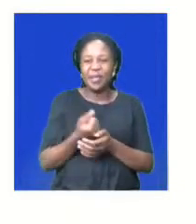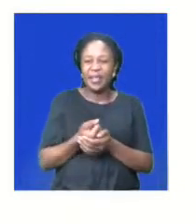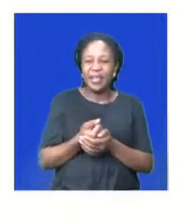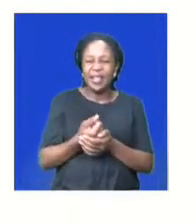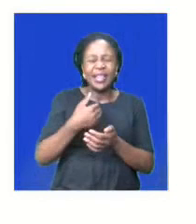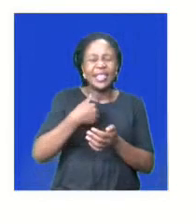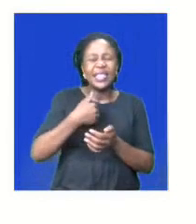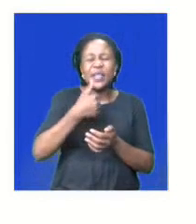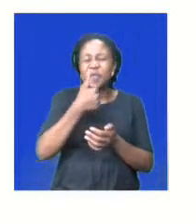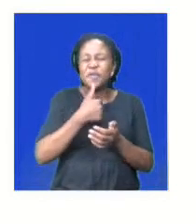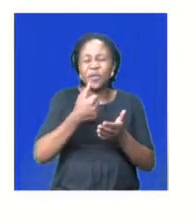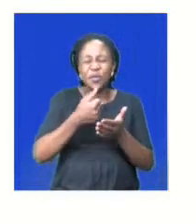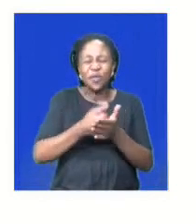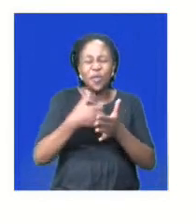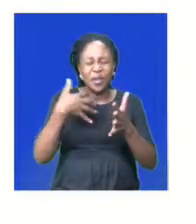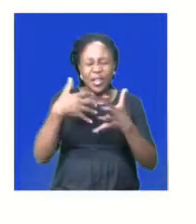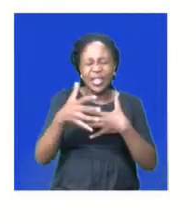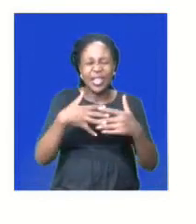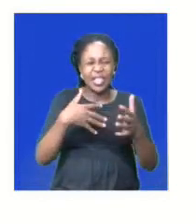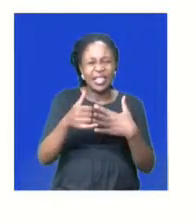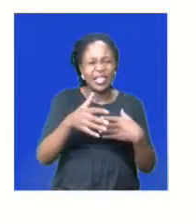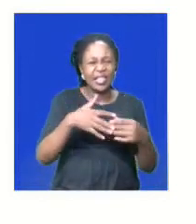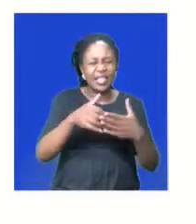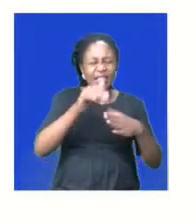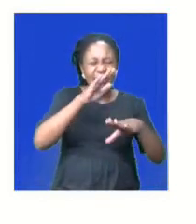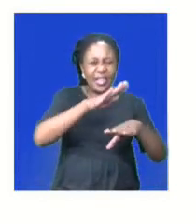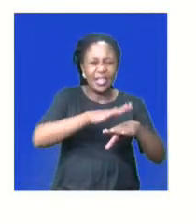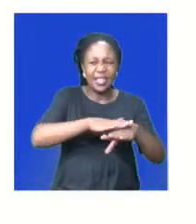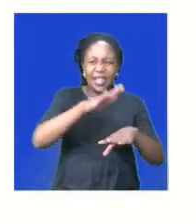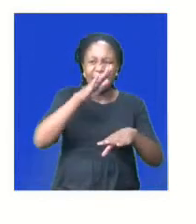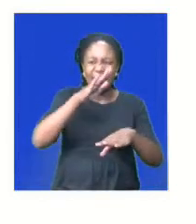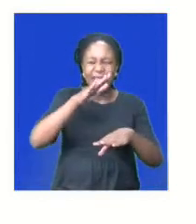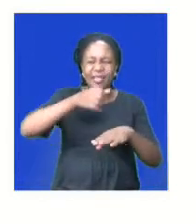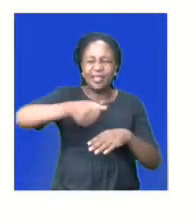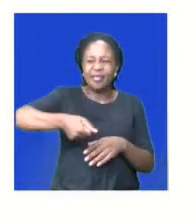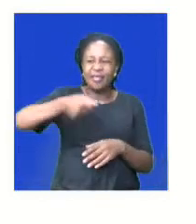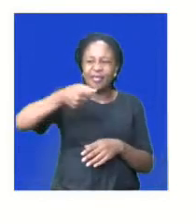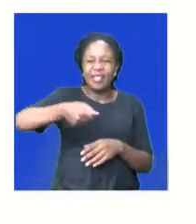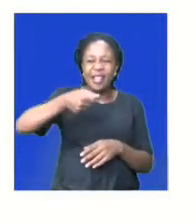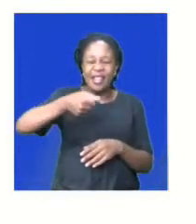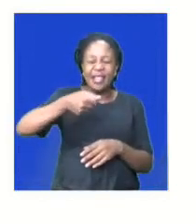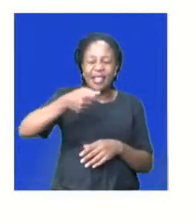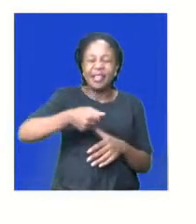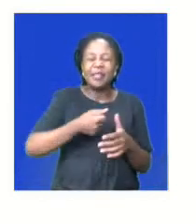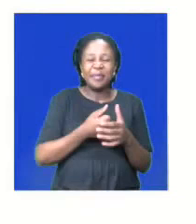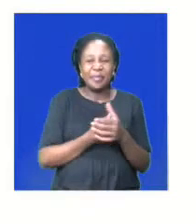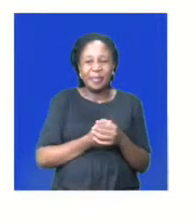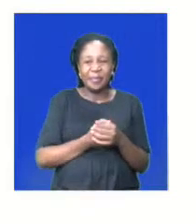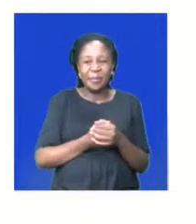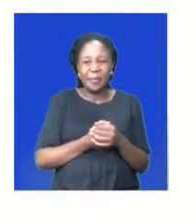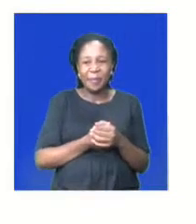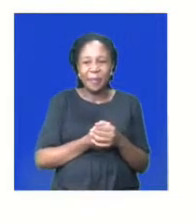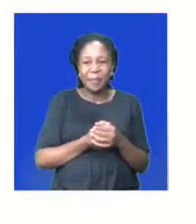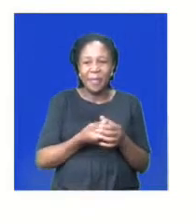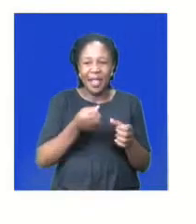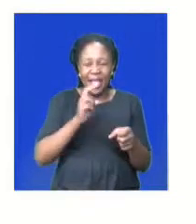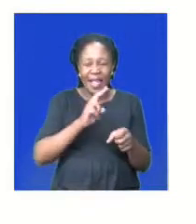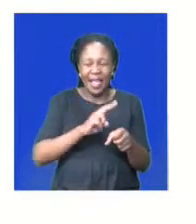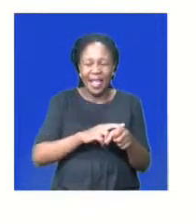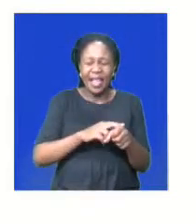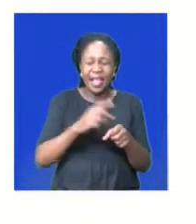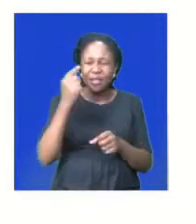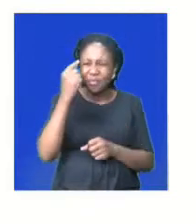carrying things, for touching things. Yes, that's good. Let's look at this one. What is